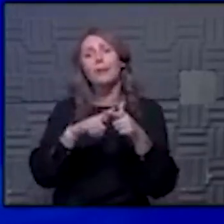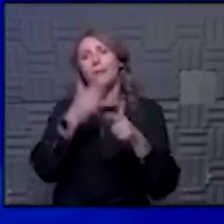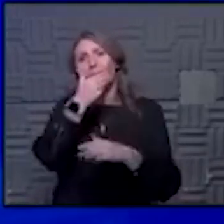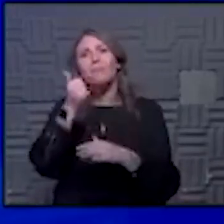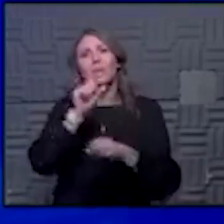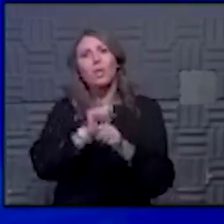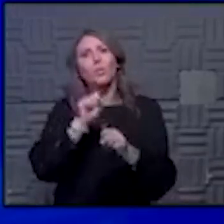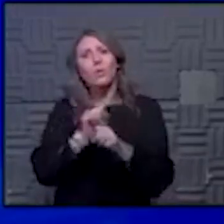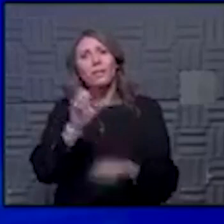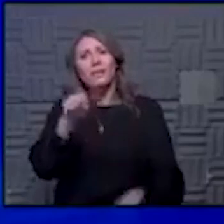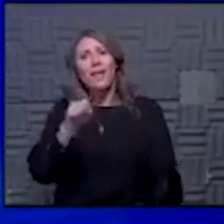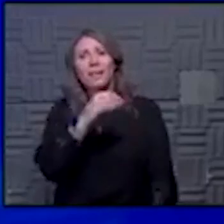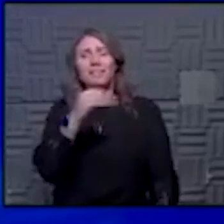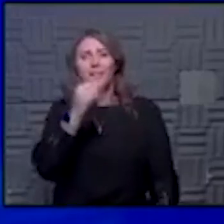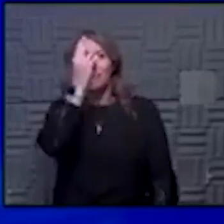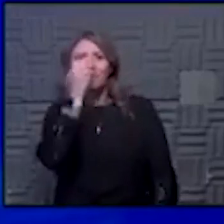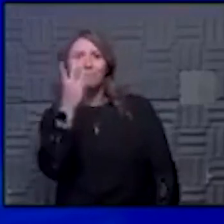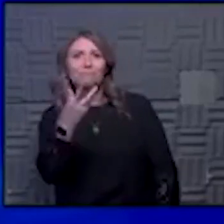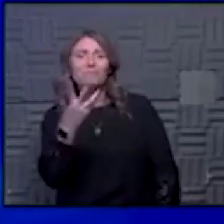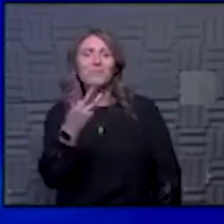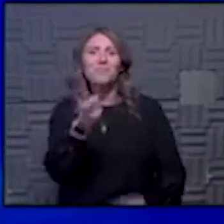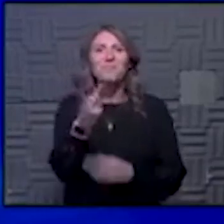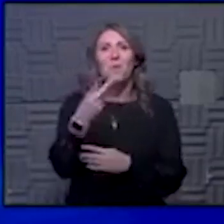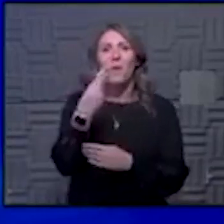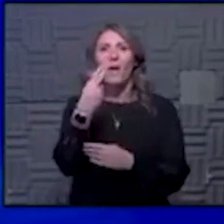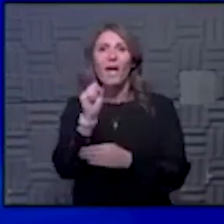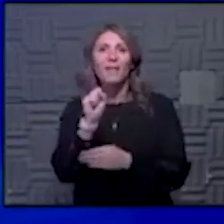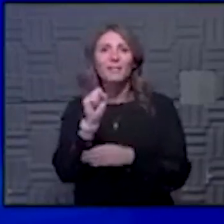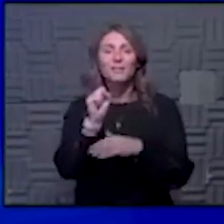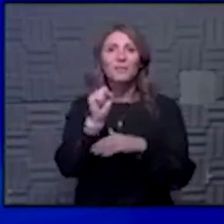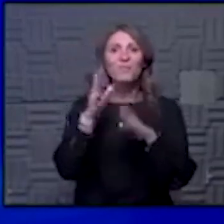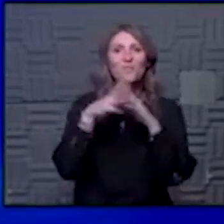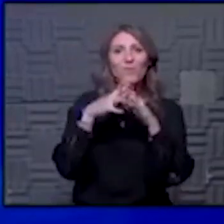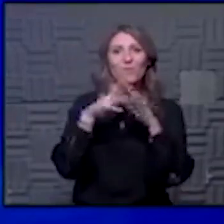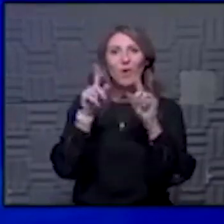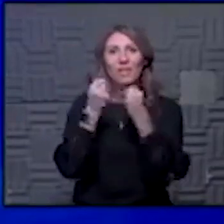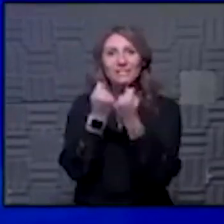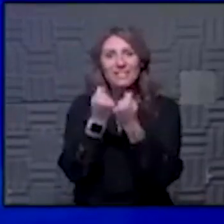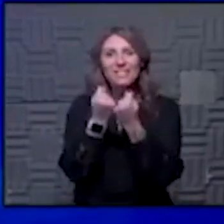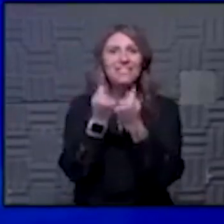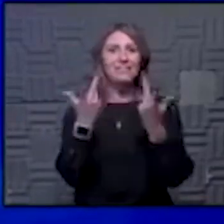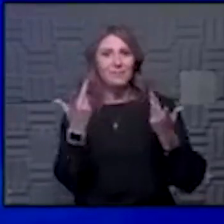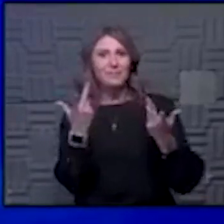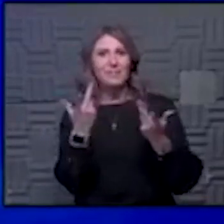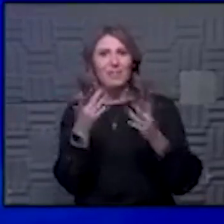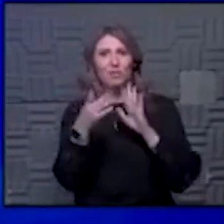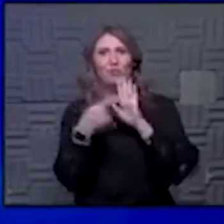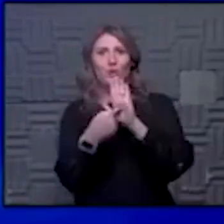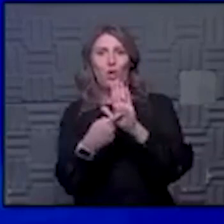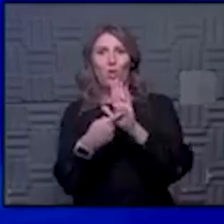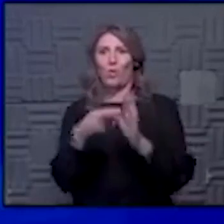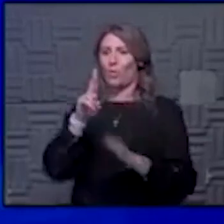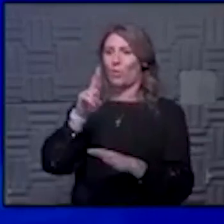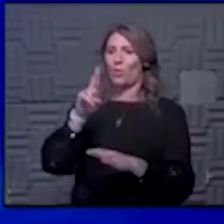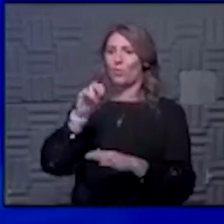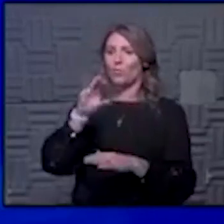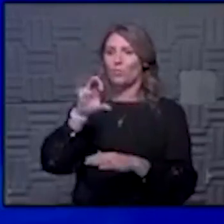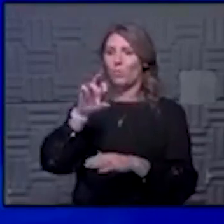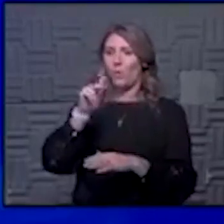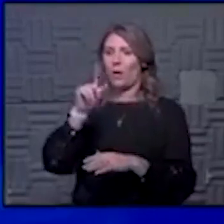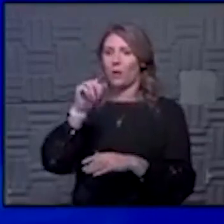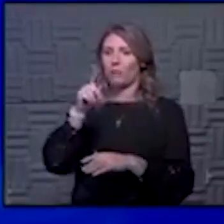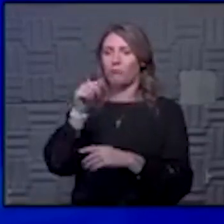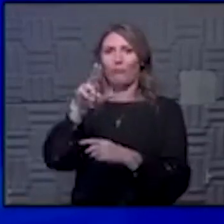job. And a shout out to a couple of high school football teams in the area that have demonstrated that, led by Rockhurst, which showed, hey, what happened when a